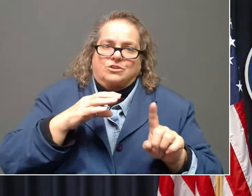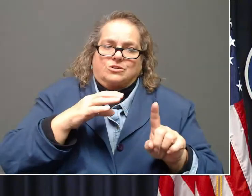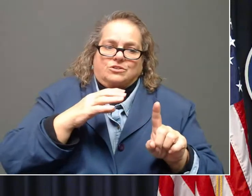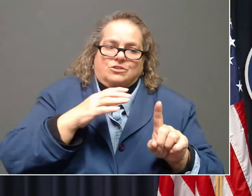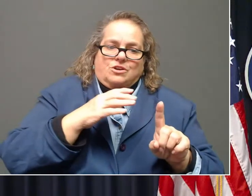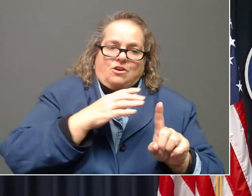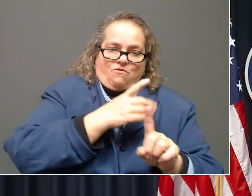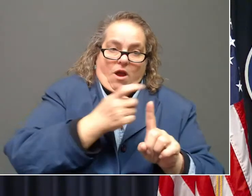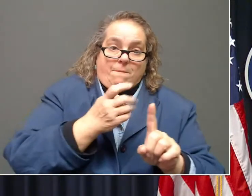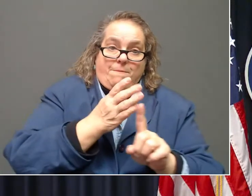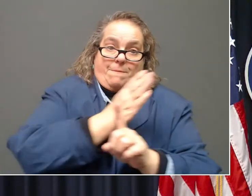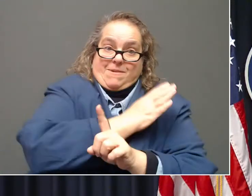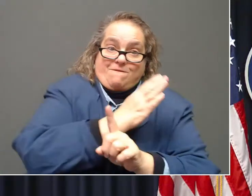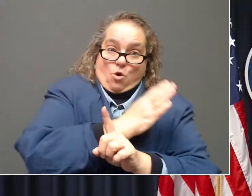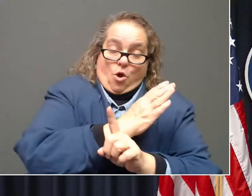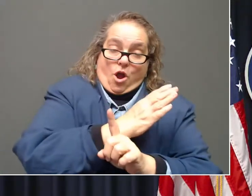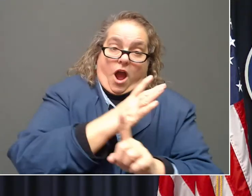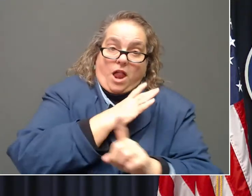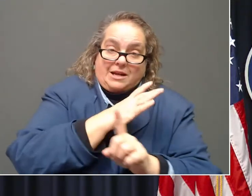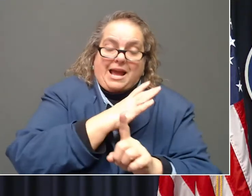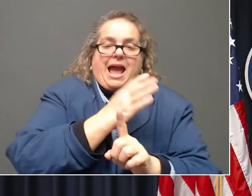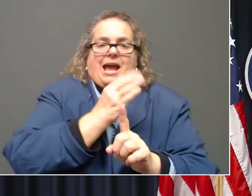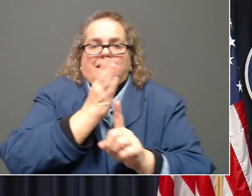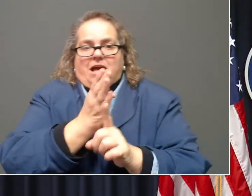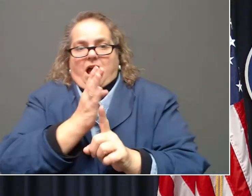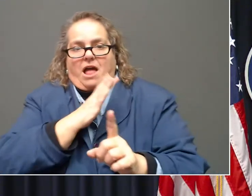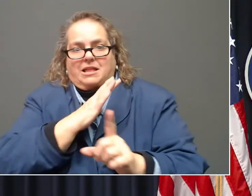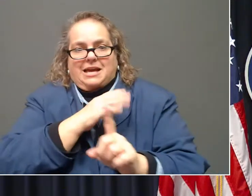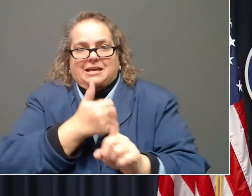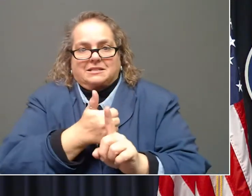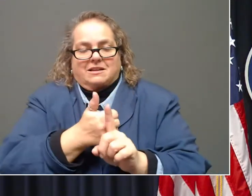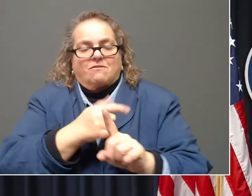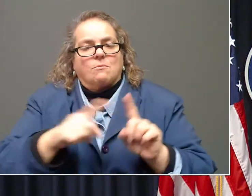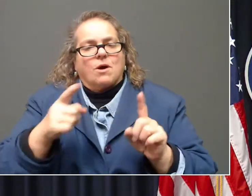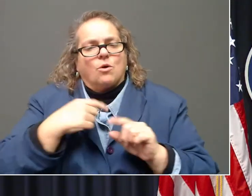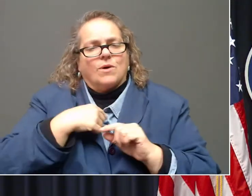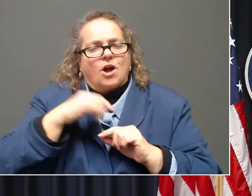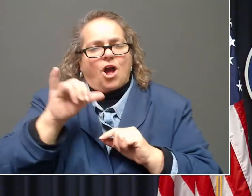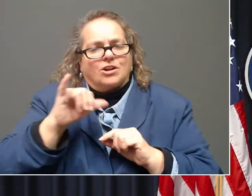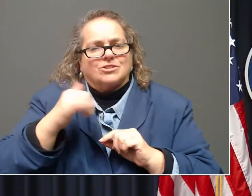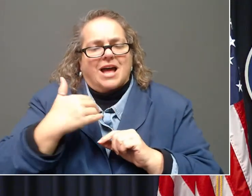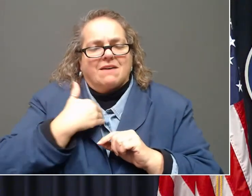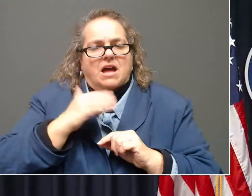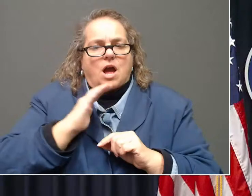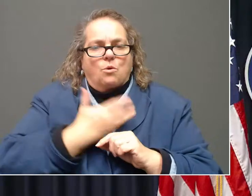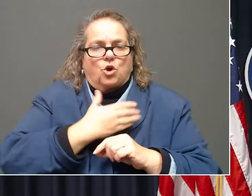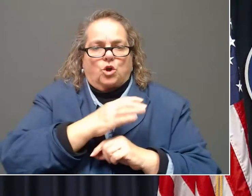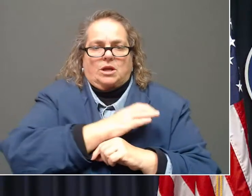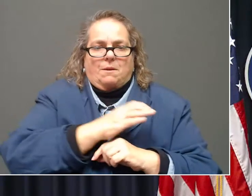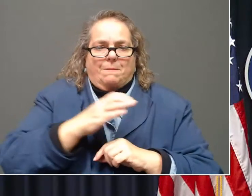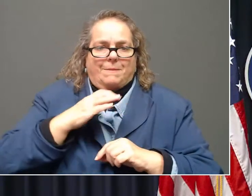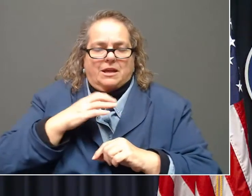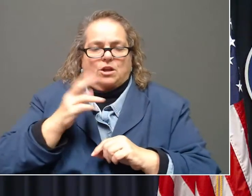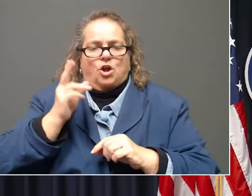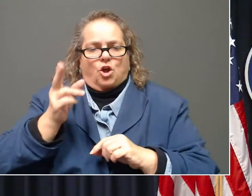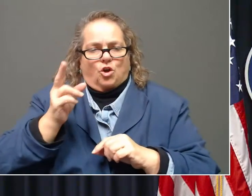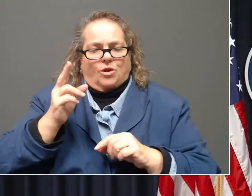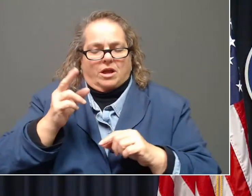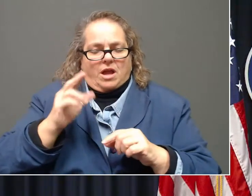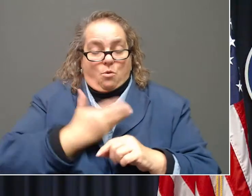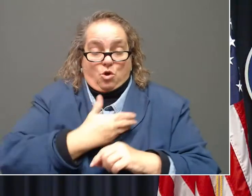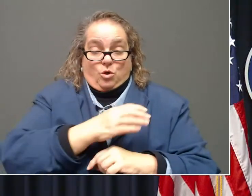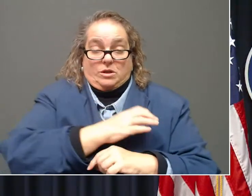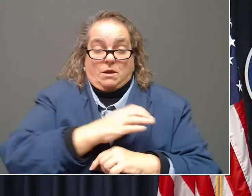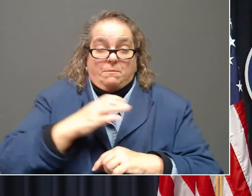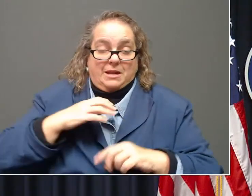following surges. It's been now a little over a month since the holidays, and we've had declining cases